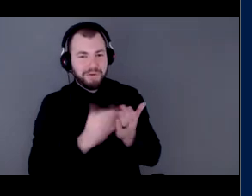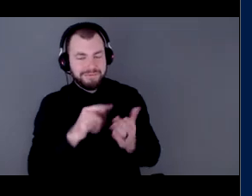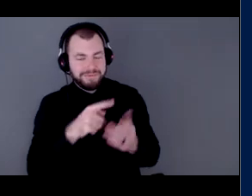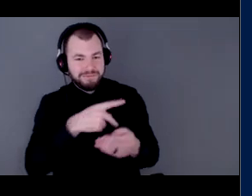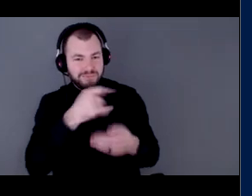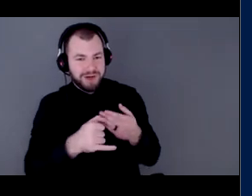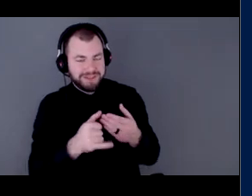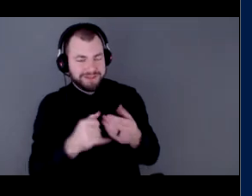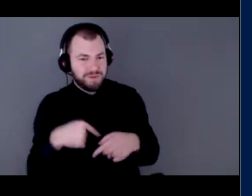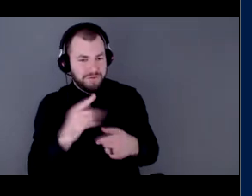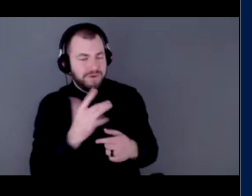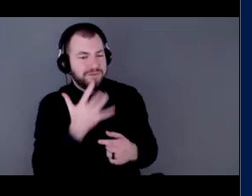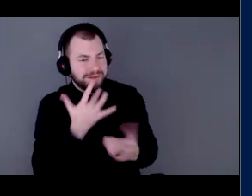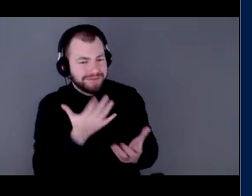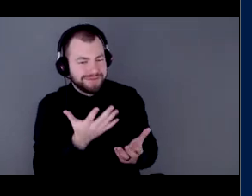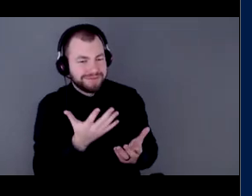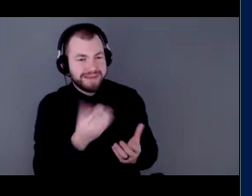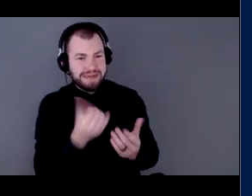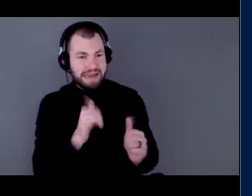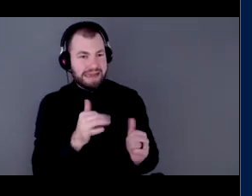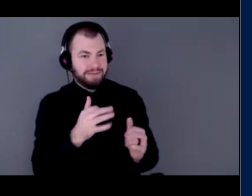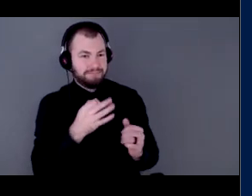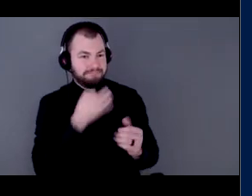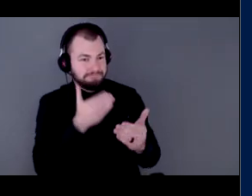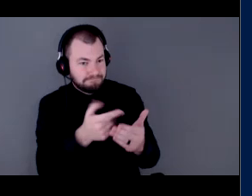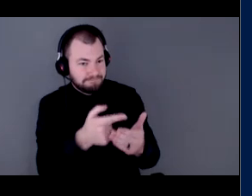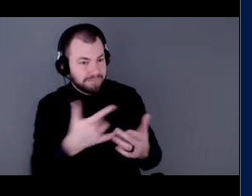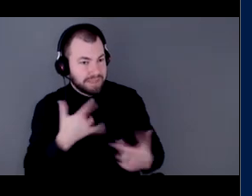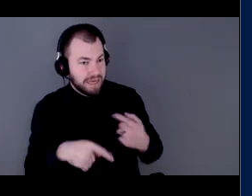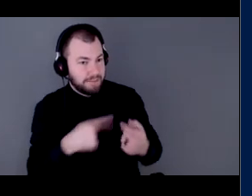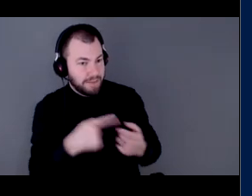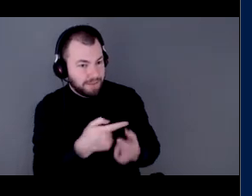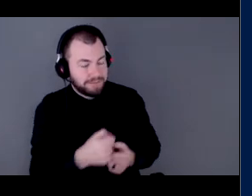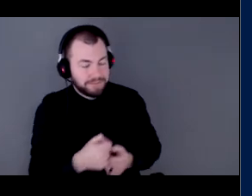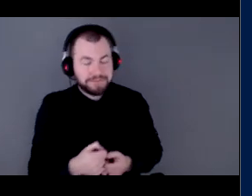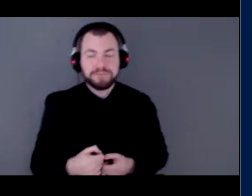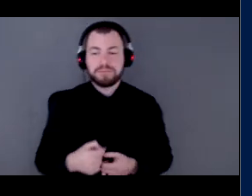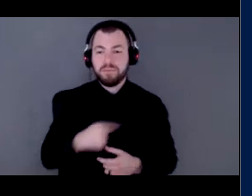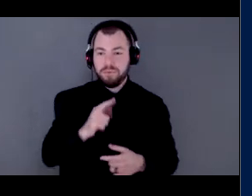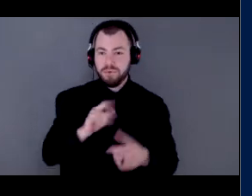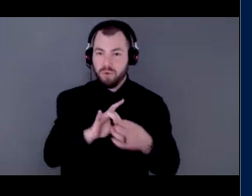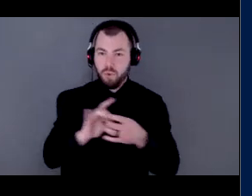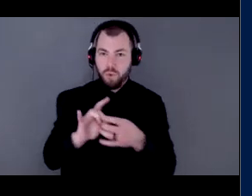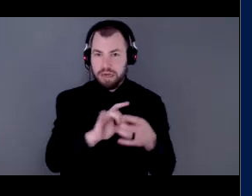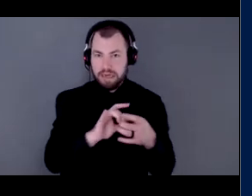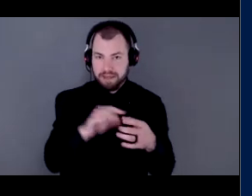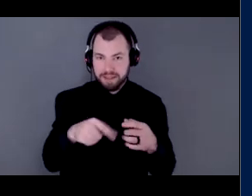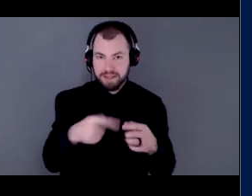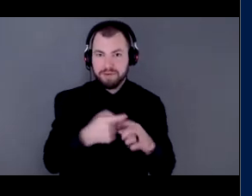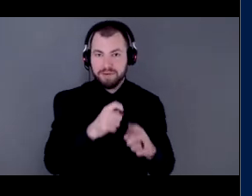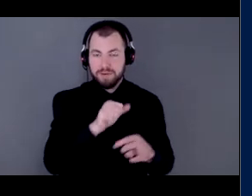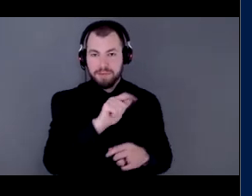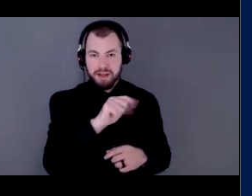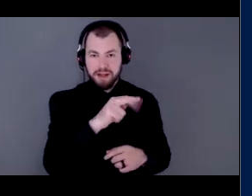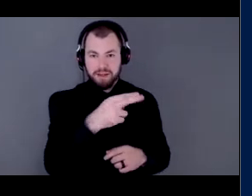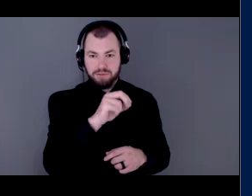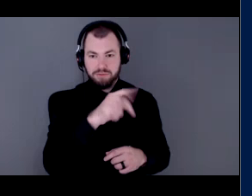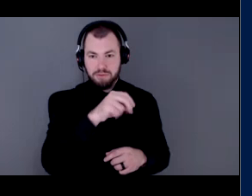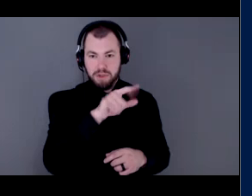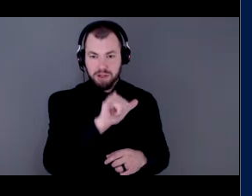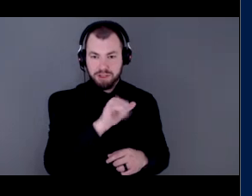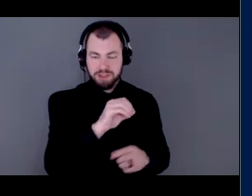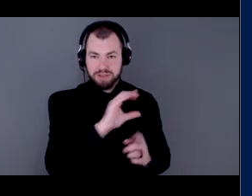excited about? So I actually coordinate all these members, basically from the Anthropology and Climate Institute, the engineering